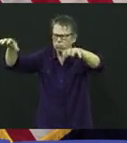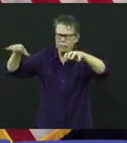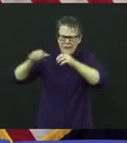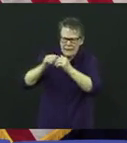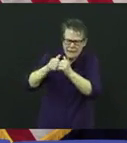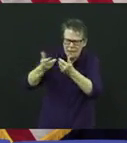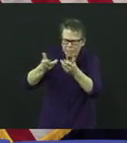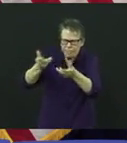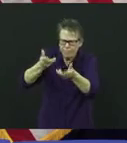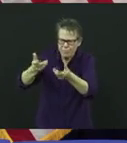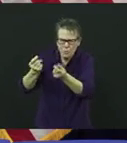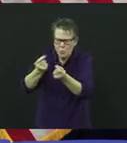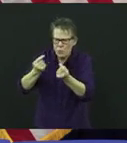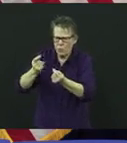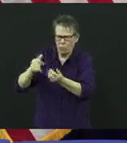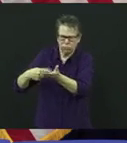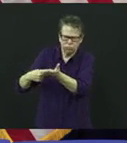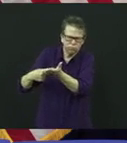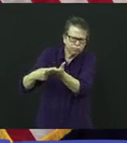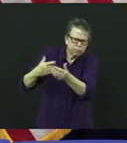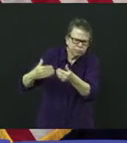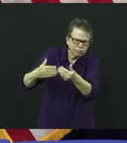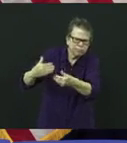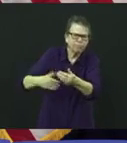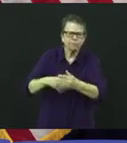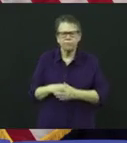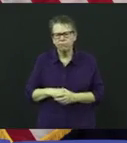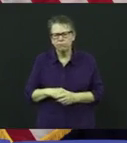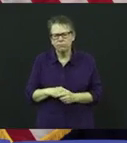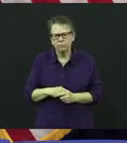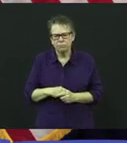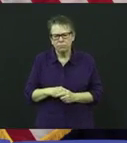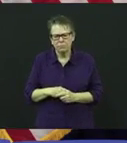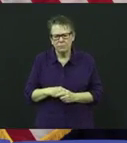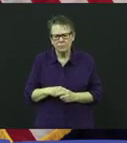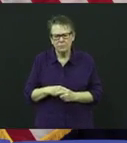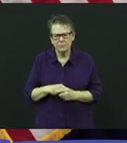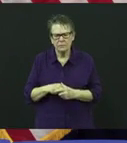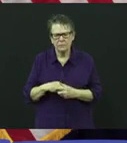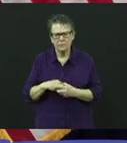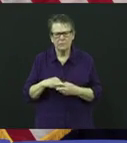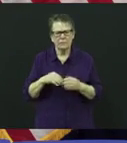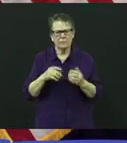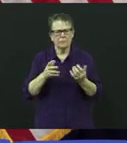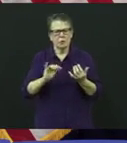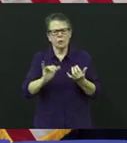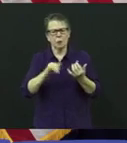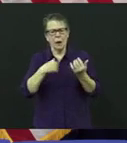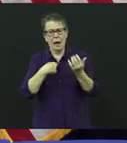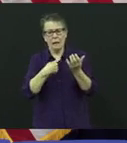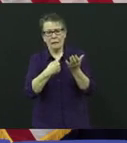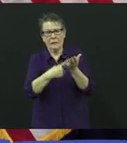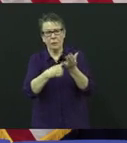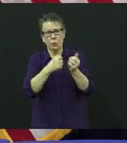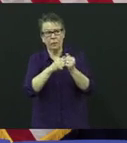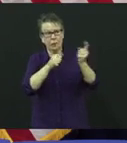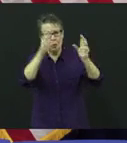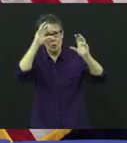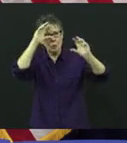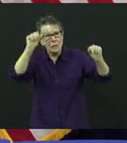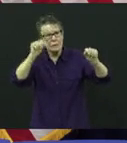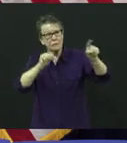vice president. And then we also raised that we had applied, I believe as of yesterday, for a major disaster declaration under the Stafford